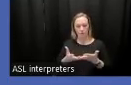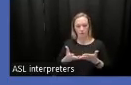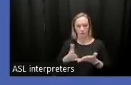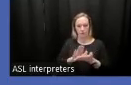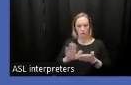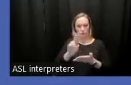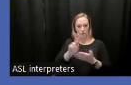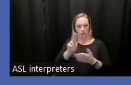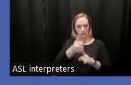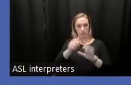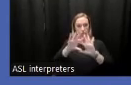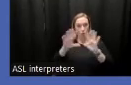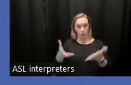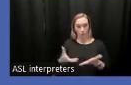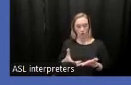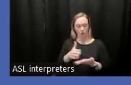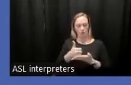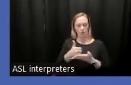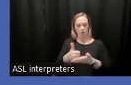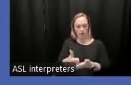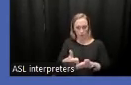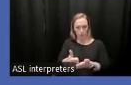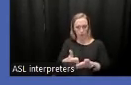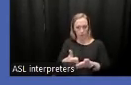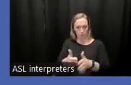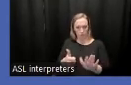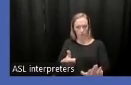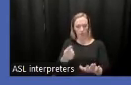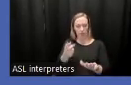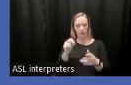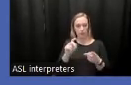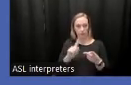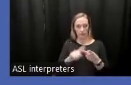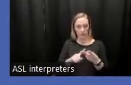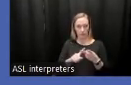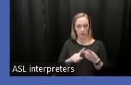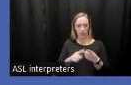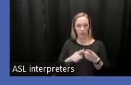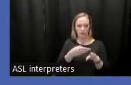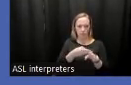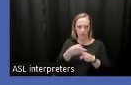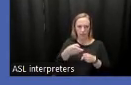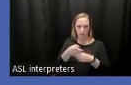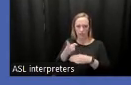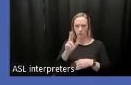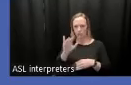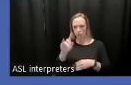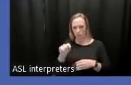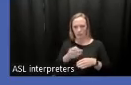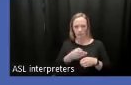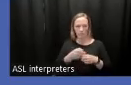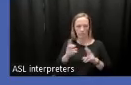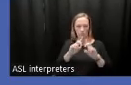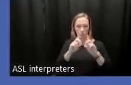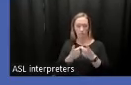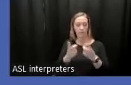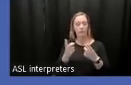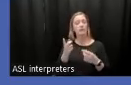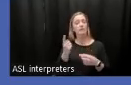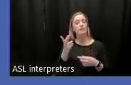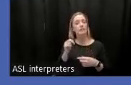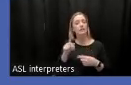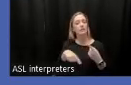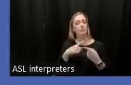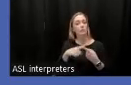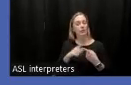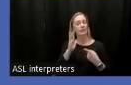It's helpful to get that. And then the major units and major departments. And then as you become able